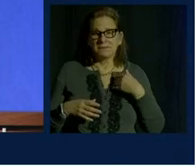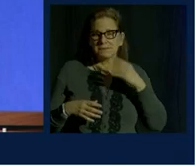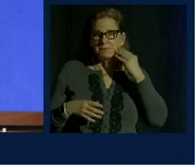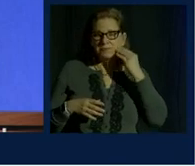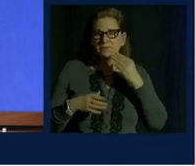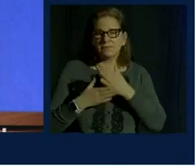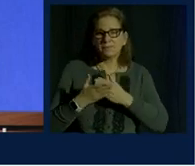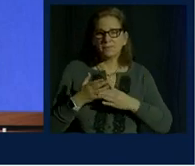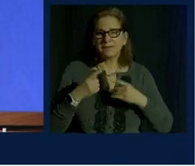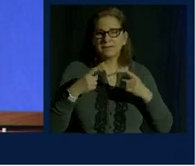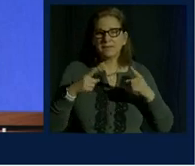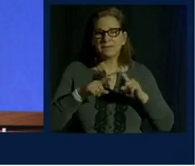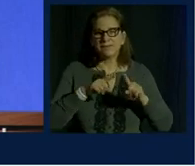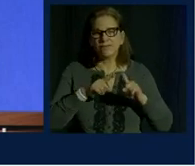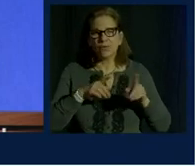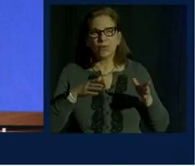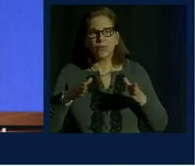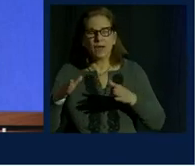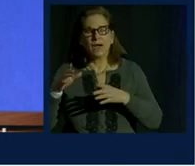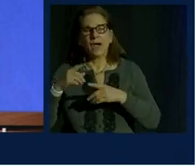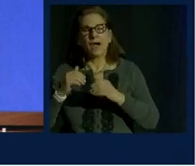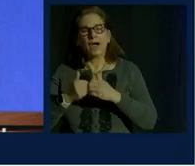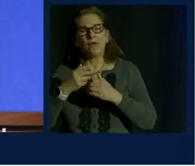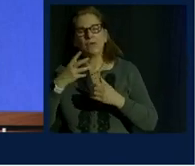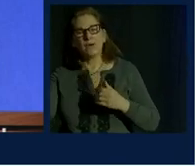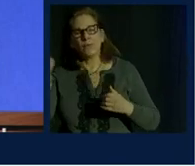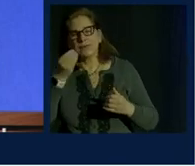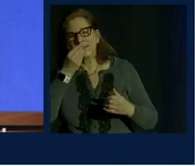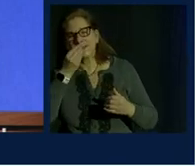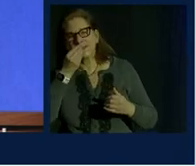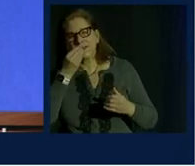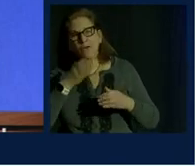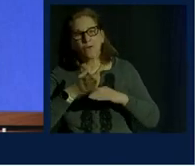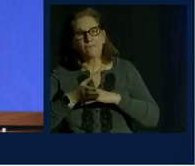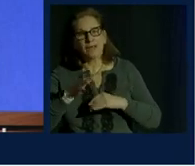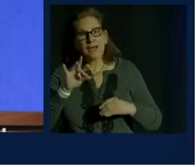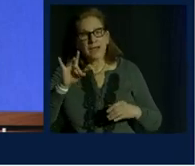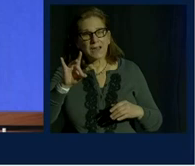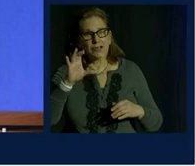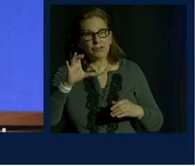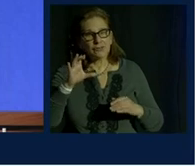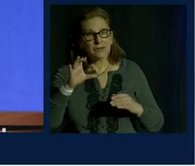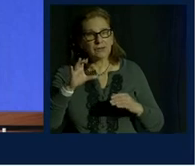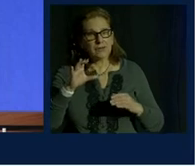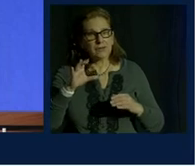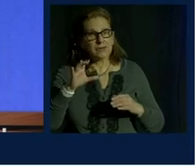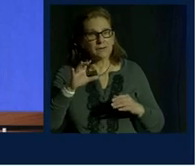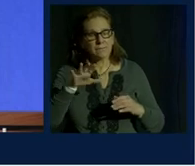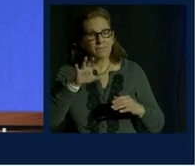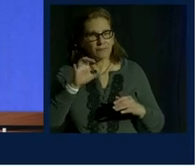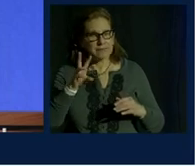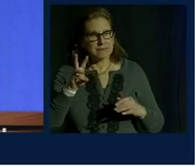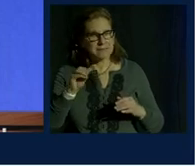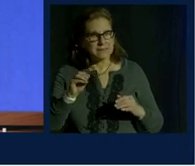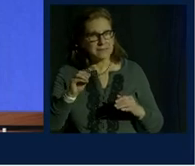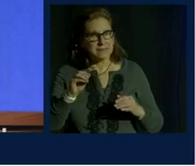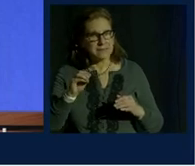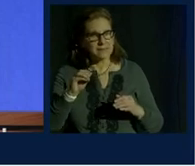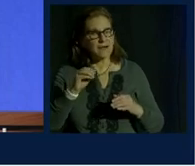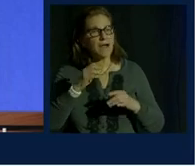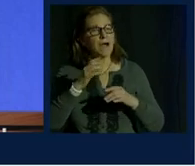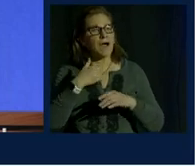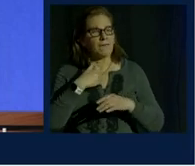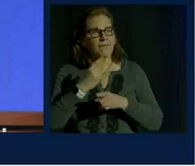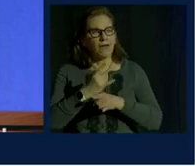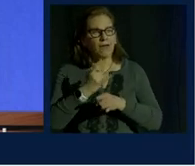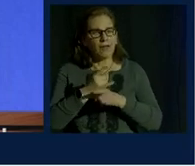streeteries. Over 800 streeteries are currently registered in the district. Over 560 of those are alcohol licensees.